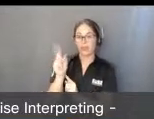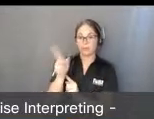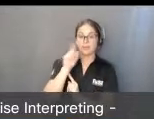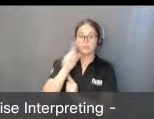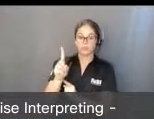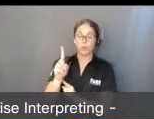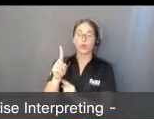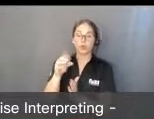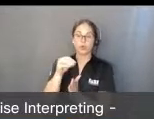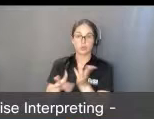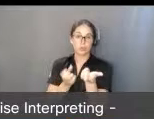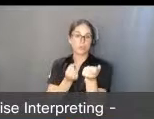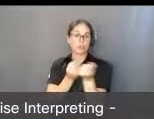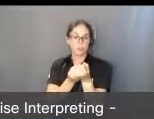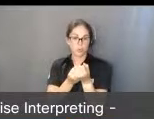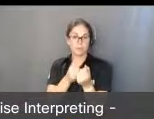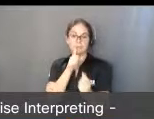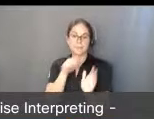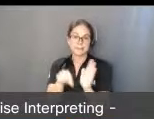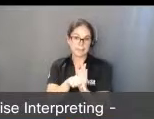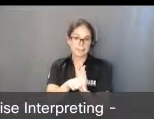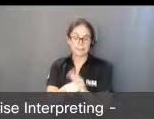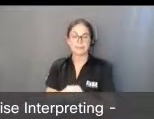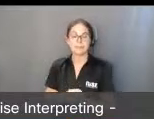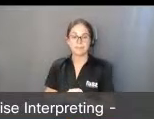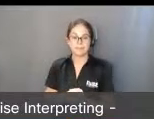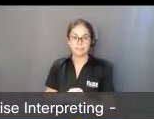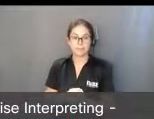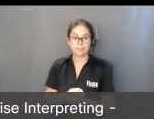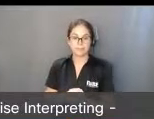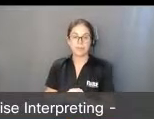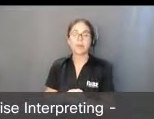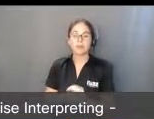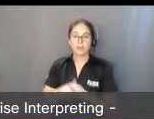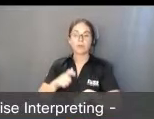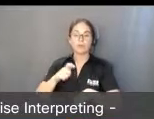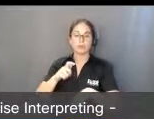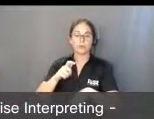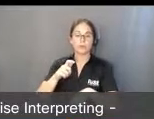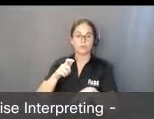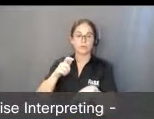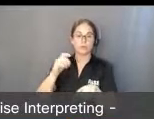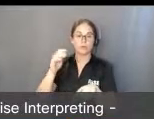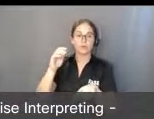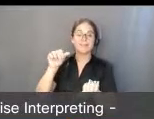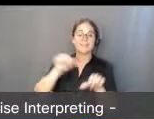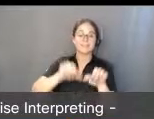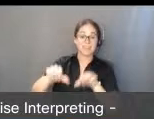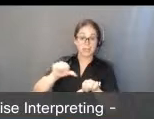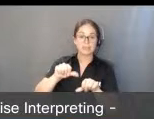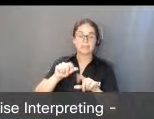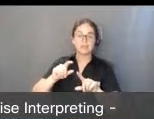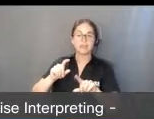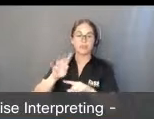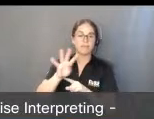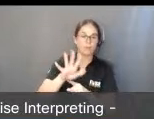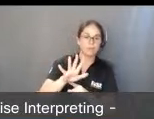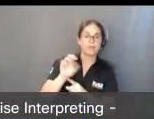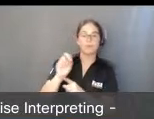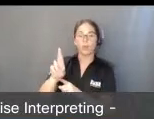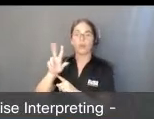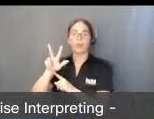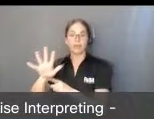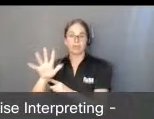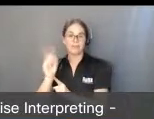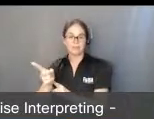assessment. The asterisk designates the 10-minute instructional time difference between first through third grade and 4 through 6. Next